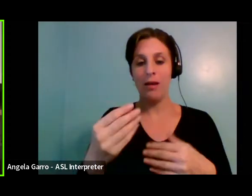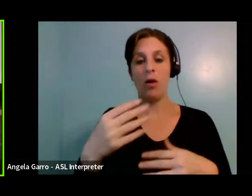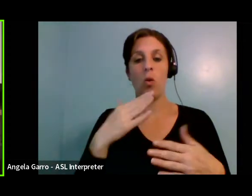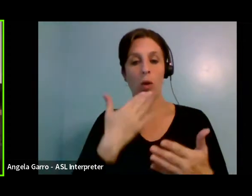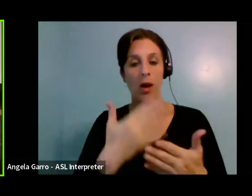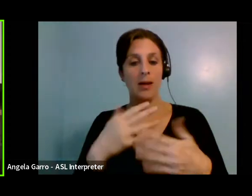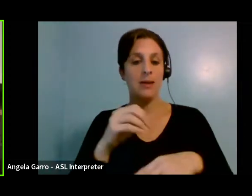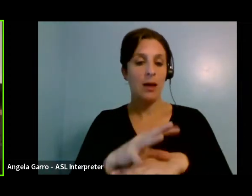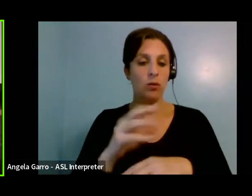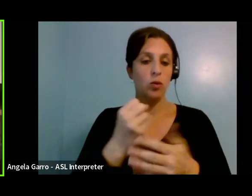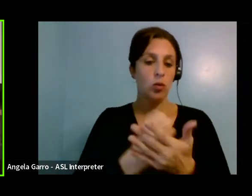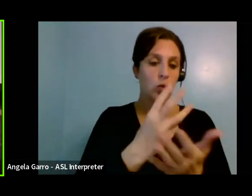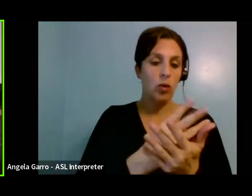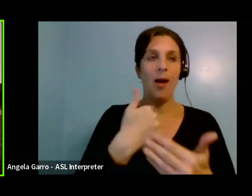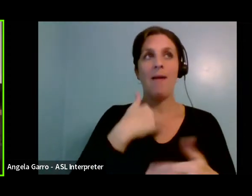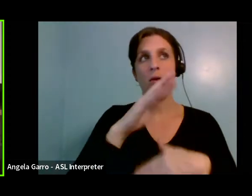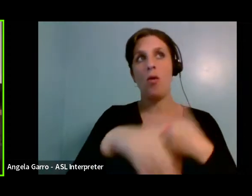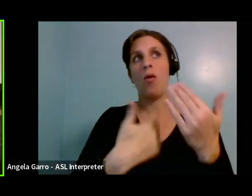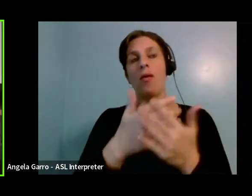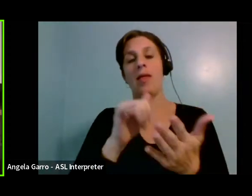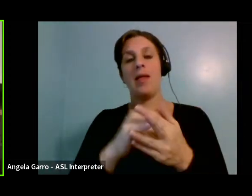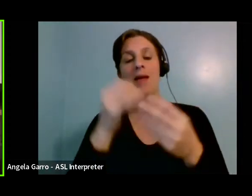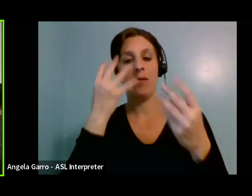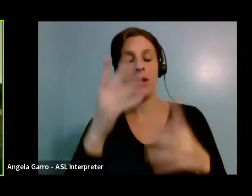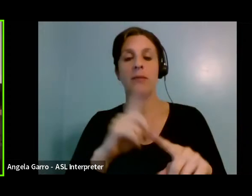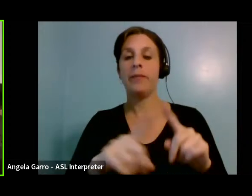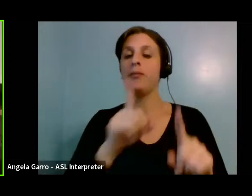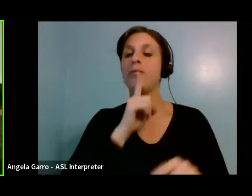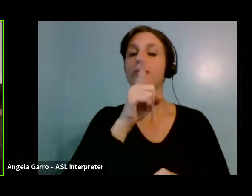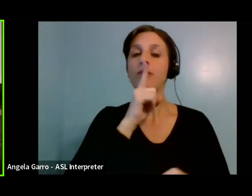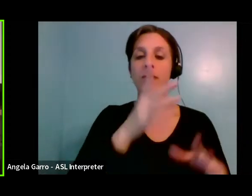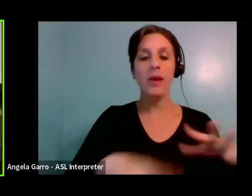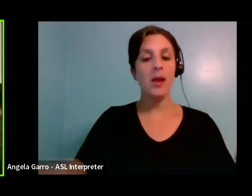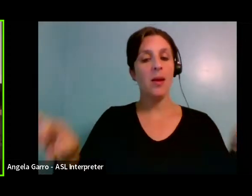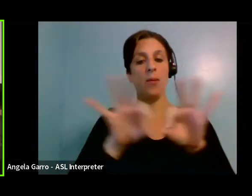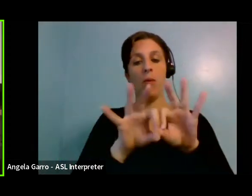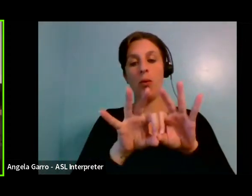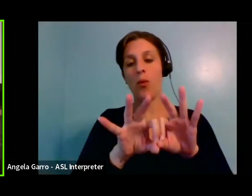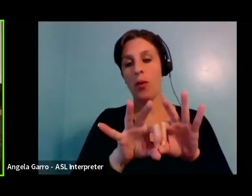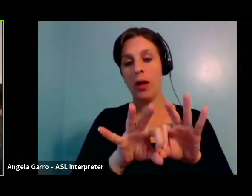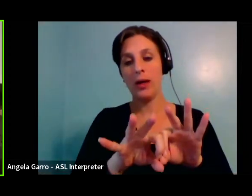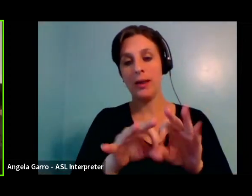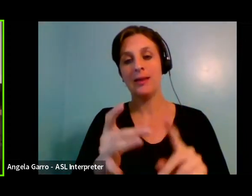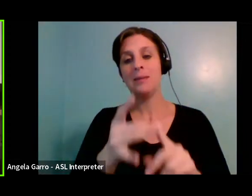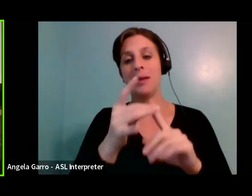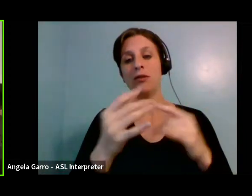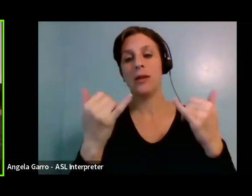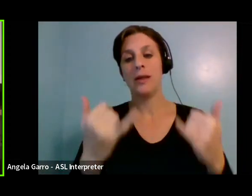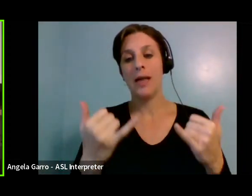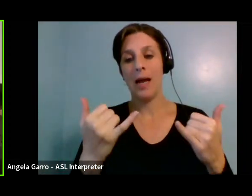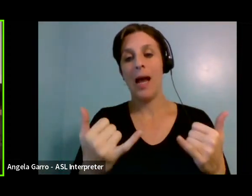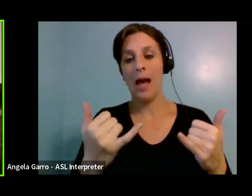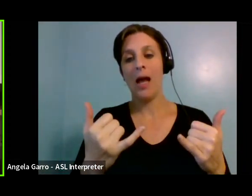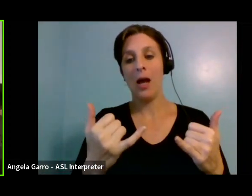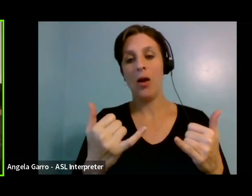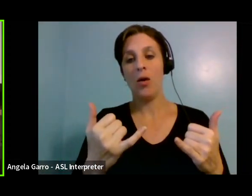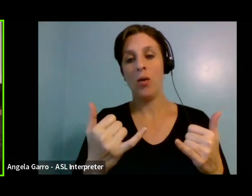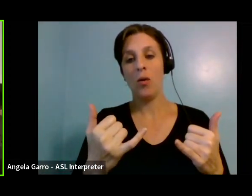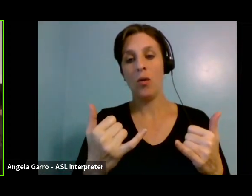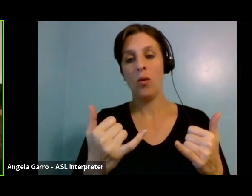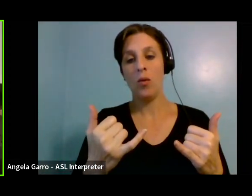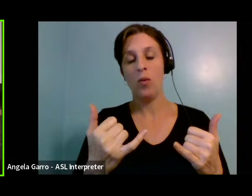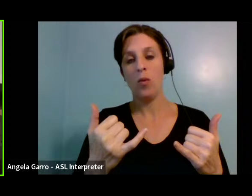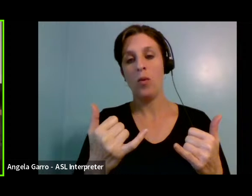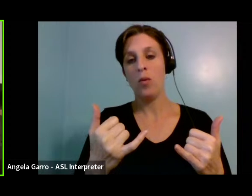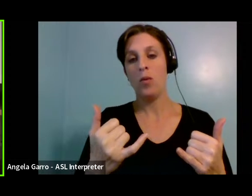all of that information. But it's really important, especially now that we have